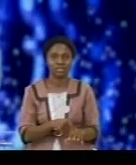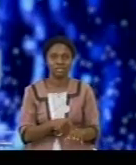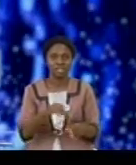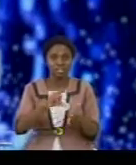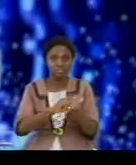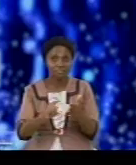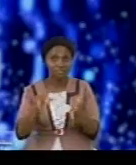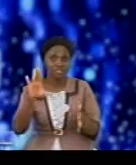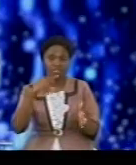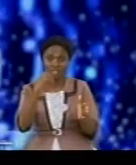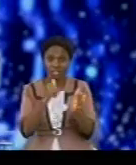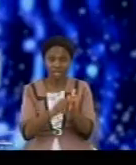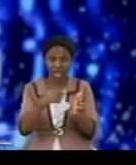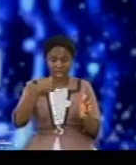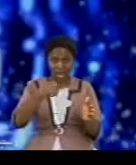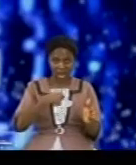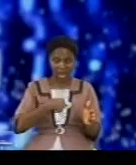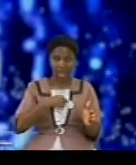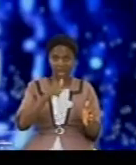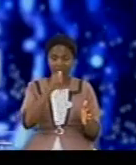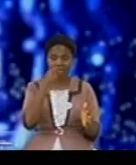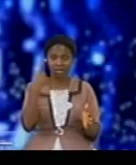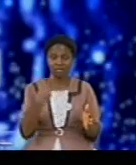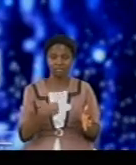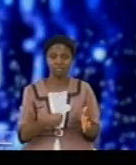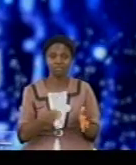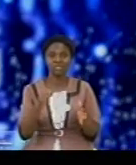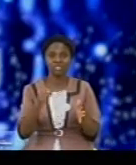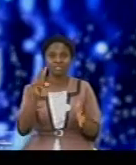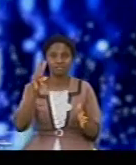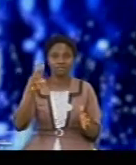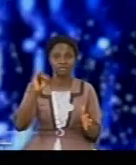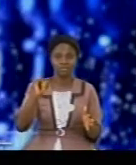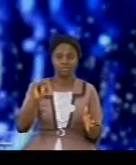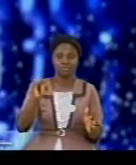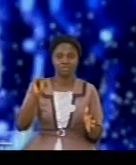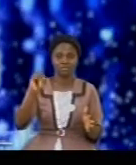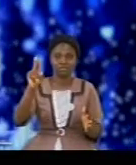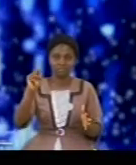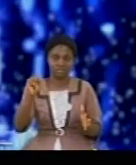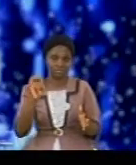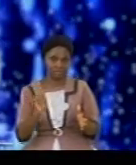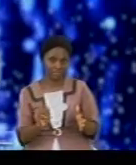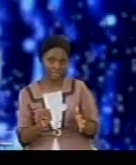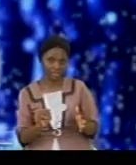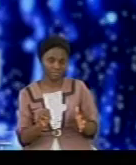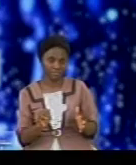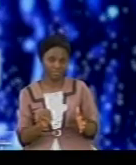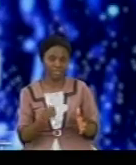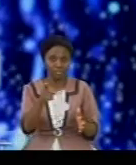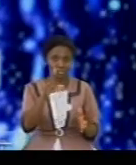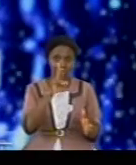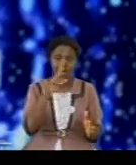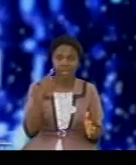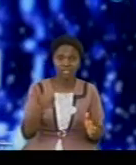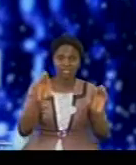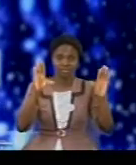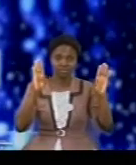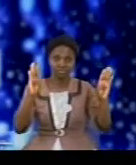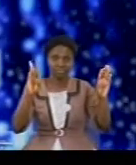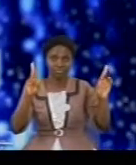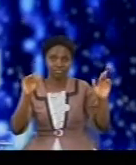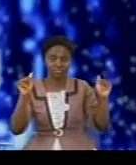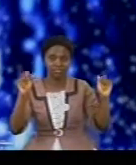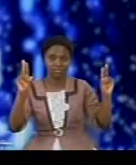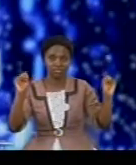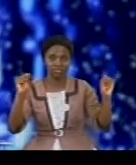branches. He that abideth in me and I in him, the same bringeth forth much fruit. For without me, ye can do